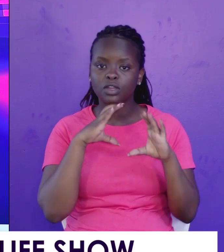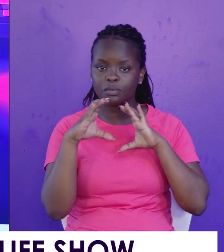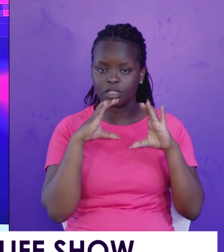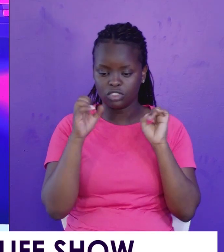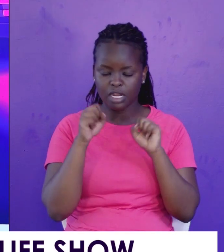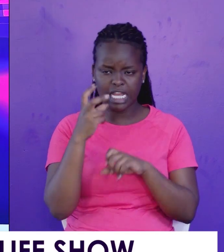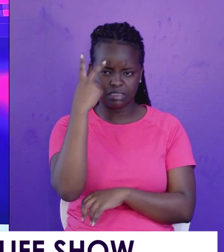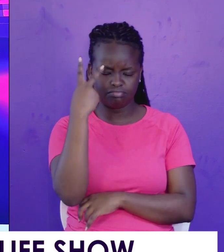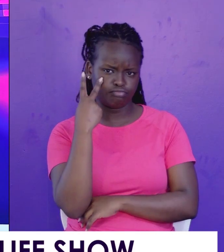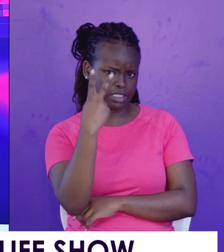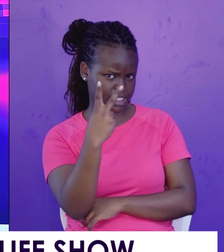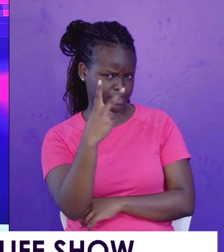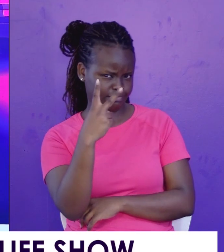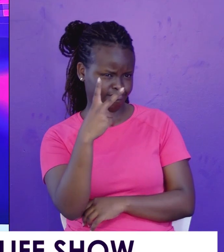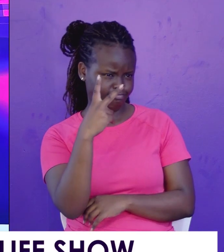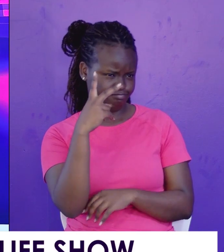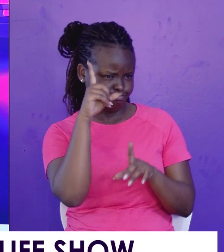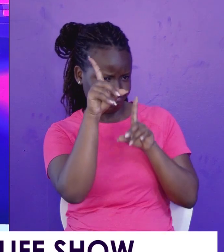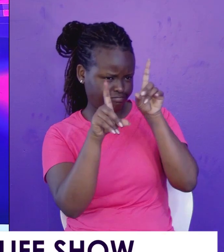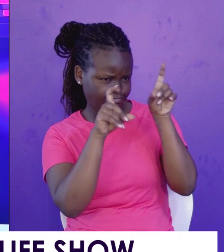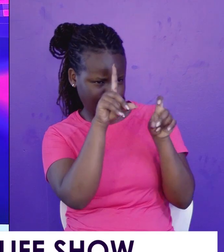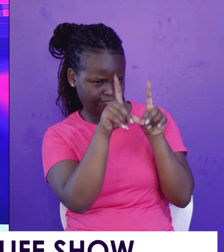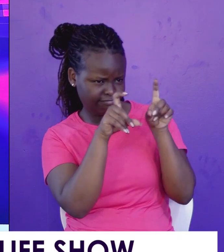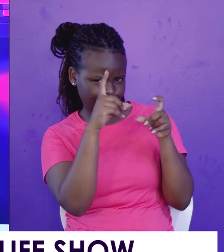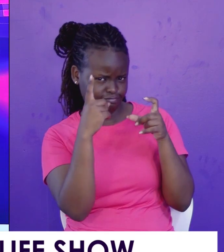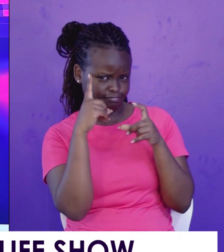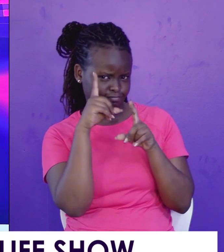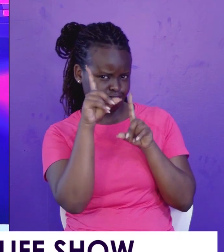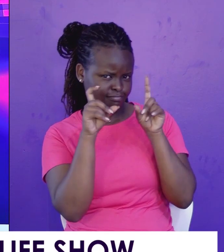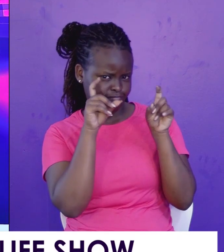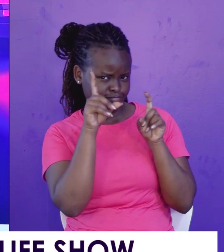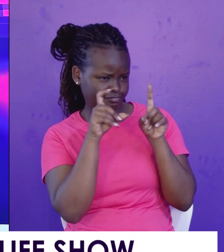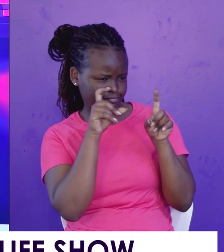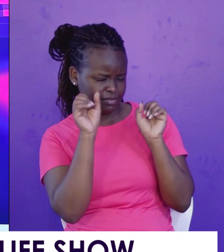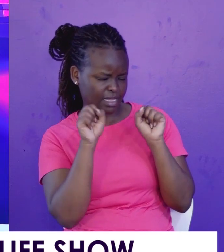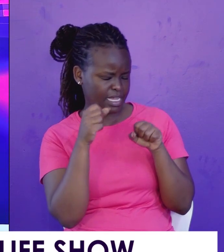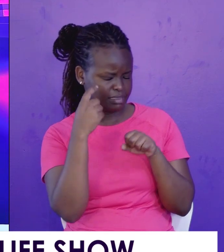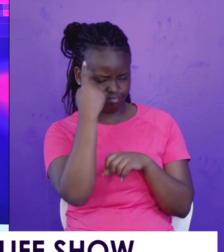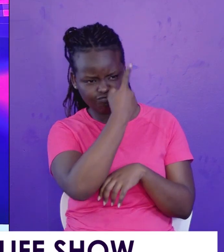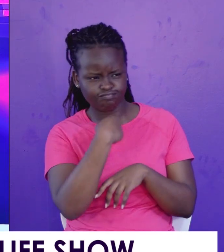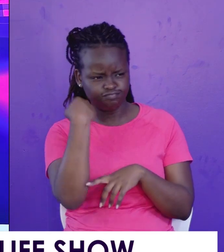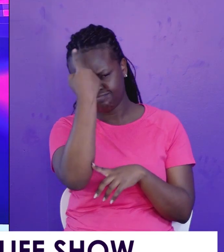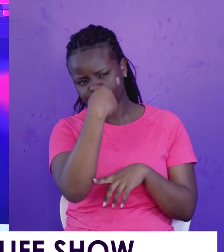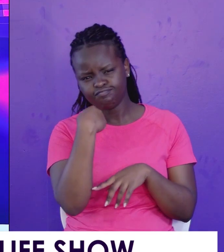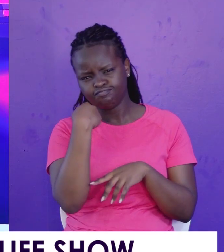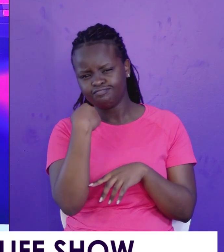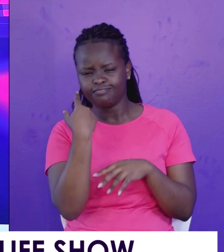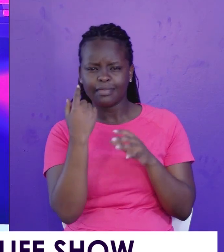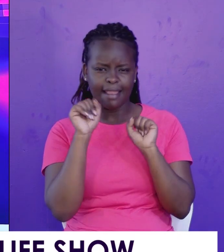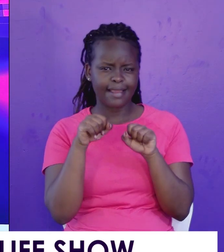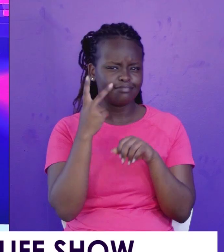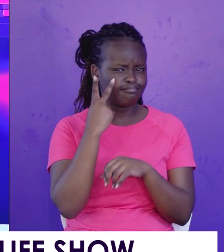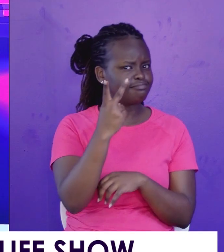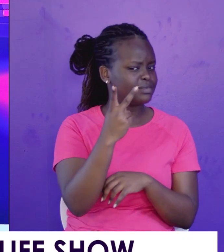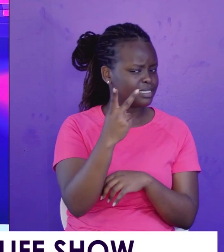their posture, you can see from the way they maybe dress, the way they look, the way they listen, their facial reaction, those